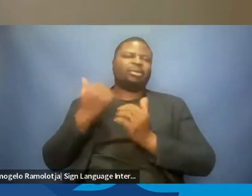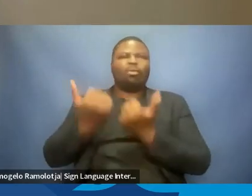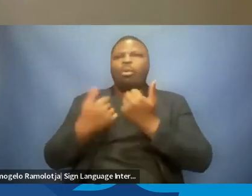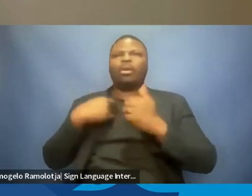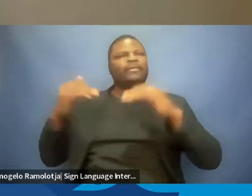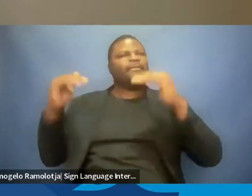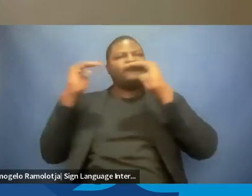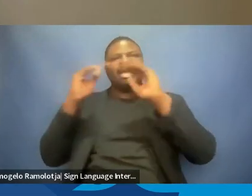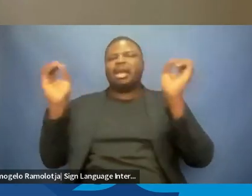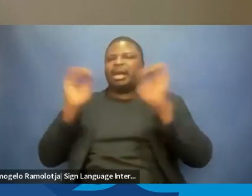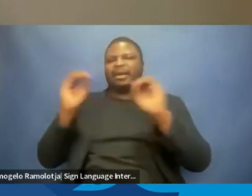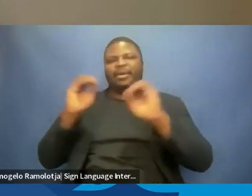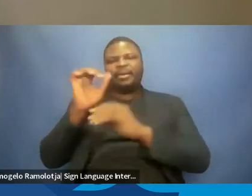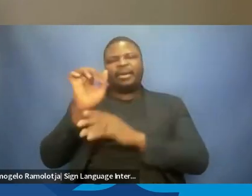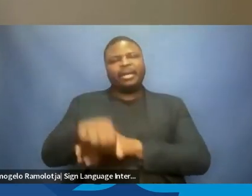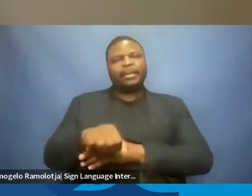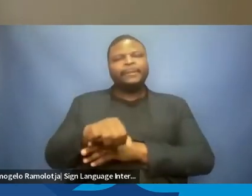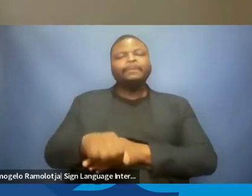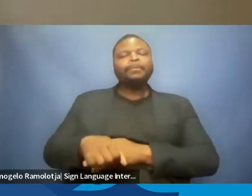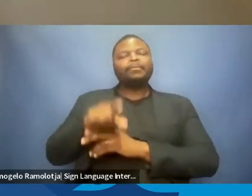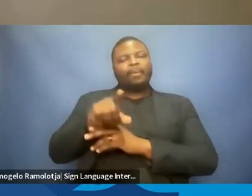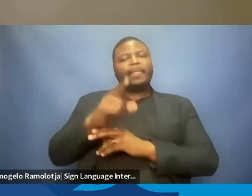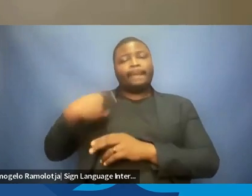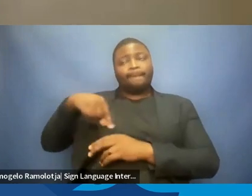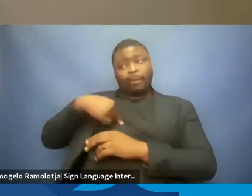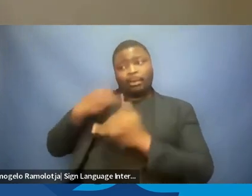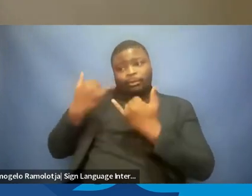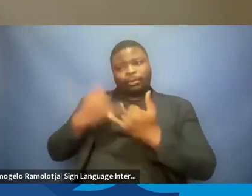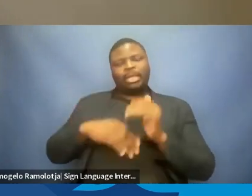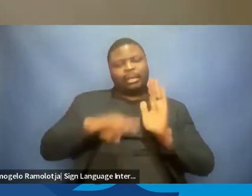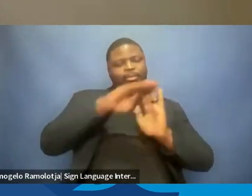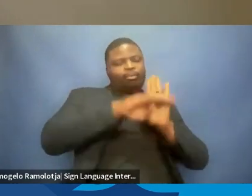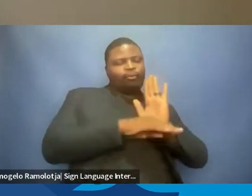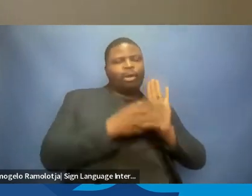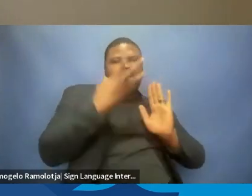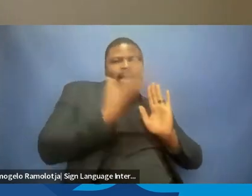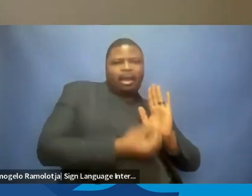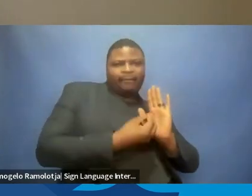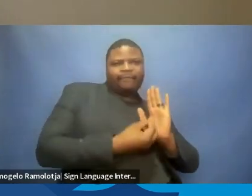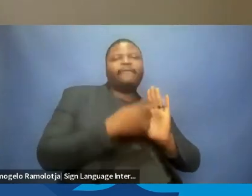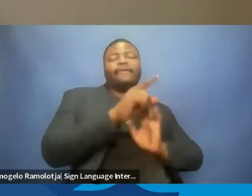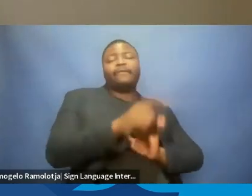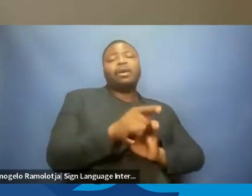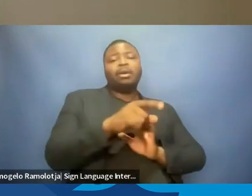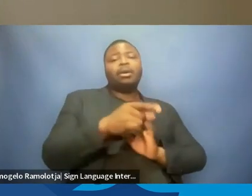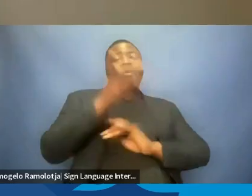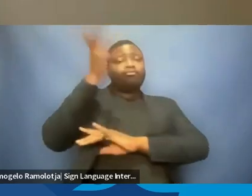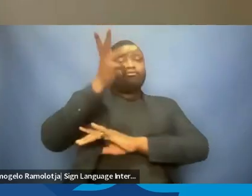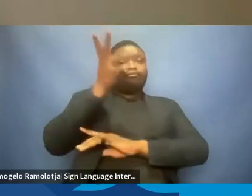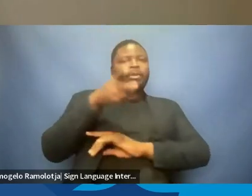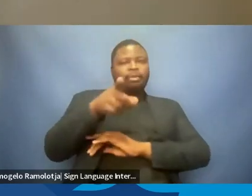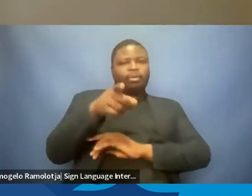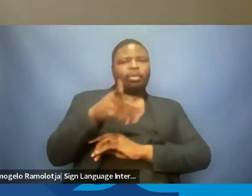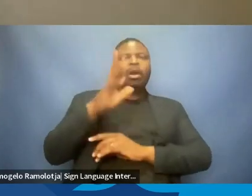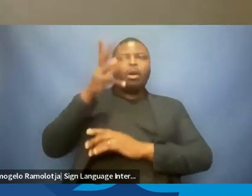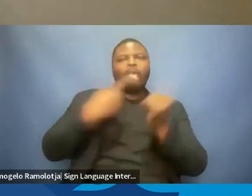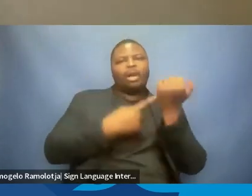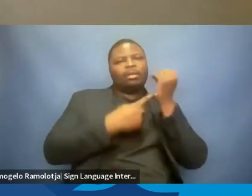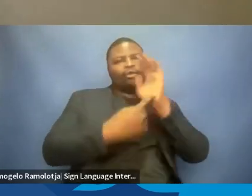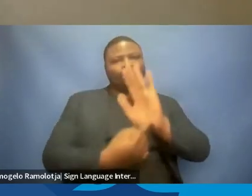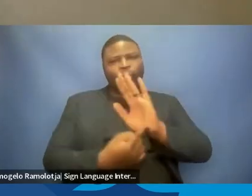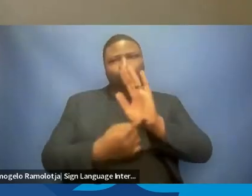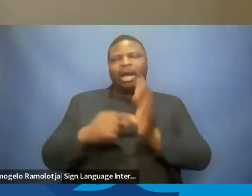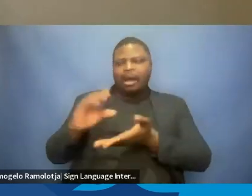substitution therapy program presented today will illustrate this further and why the current funding